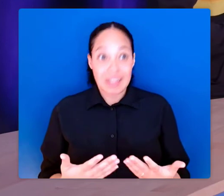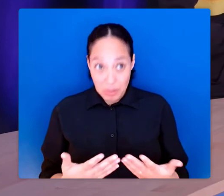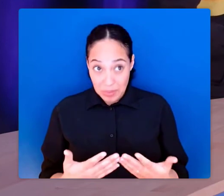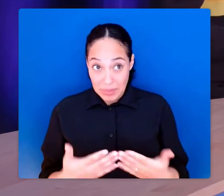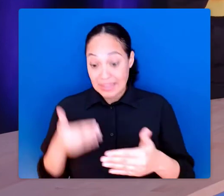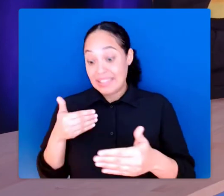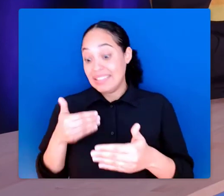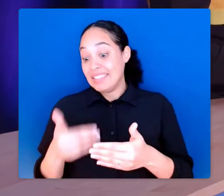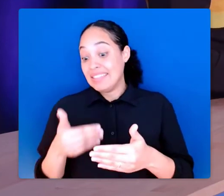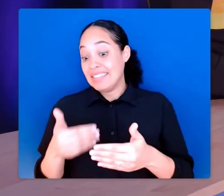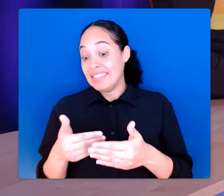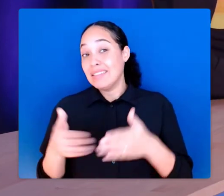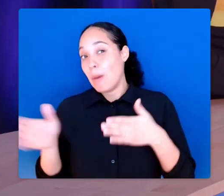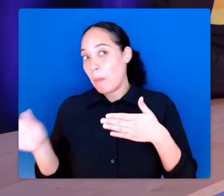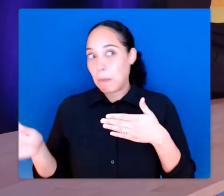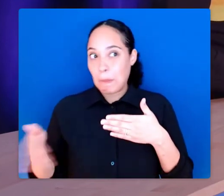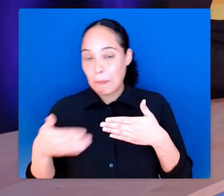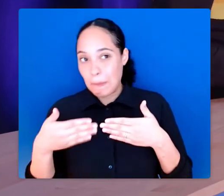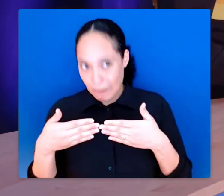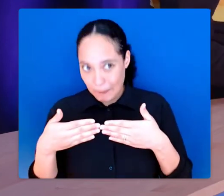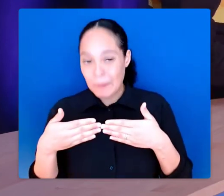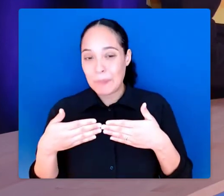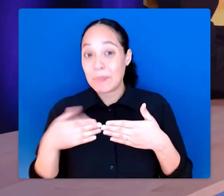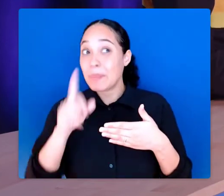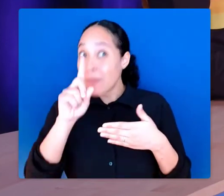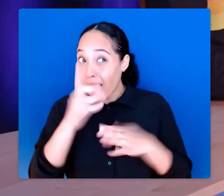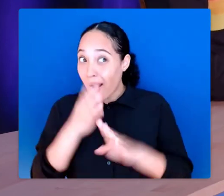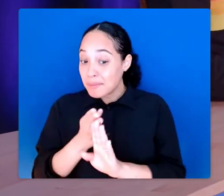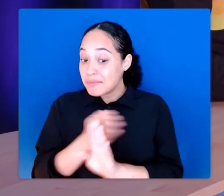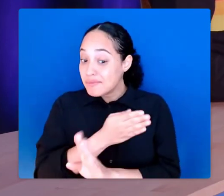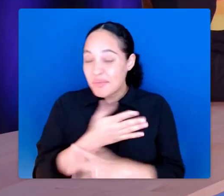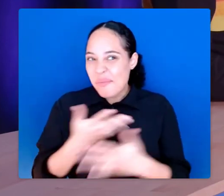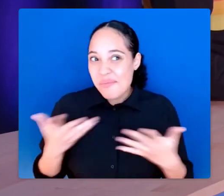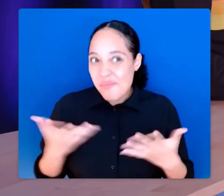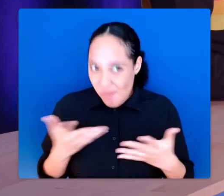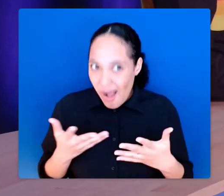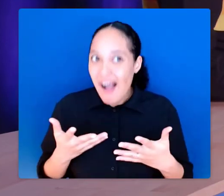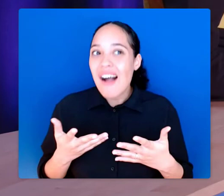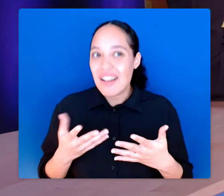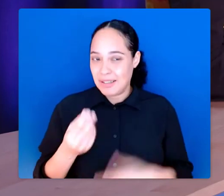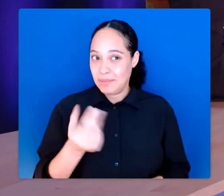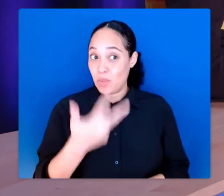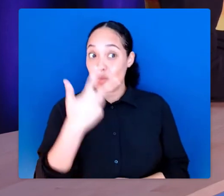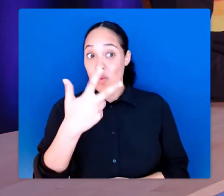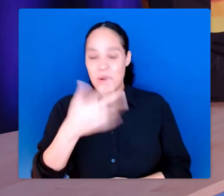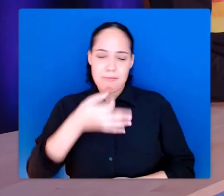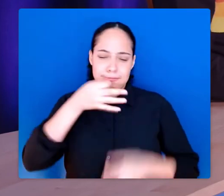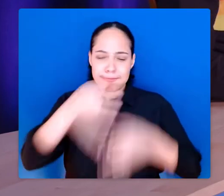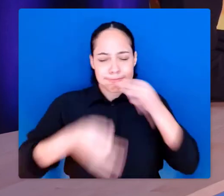then here in Singapore, Microsoft with the iTrain Asia has been launching